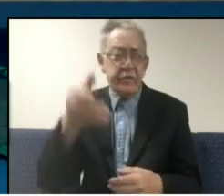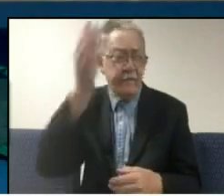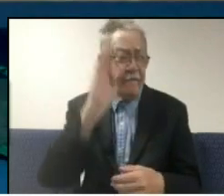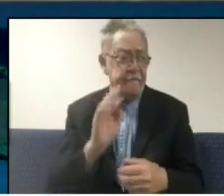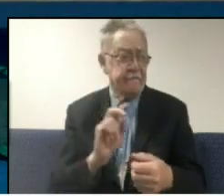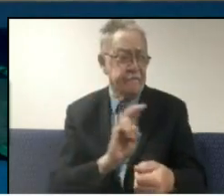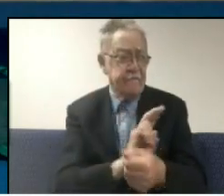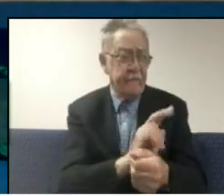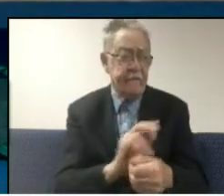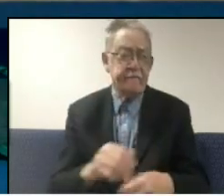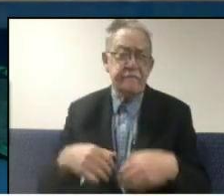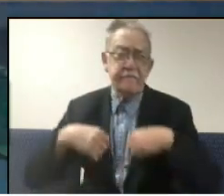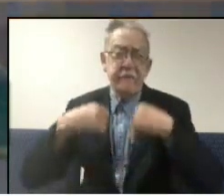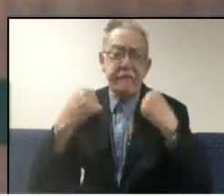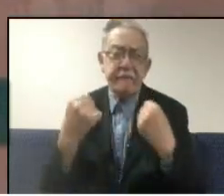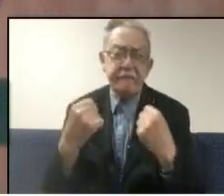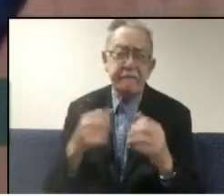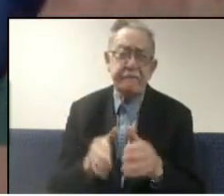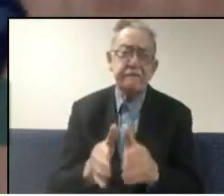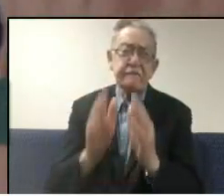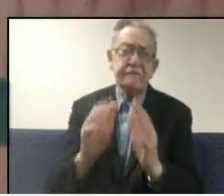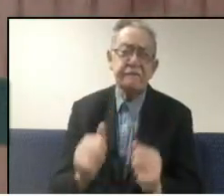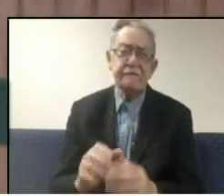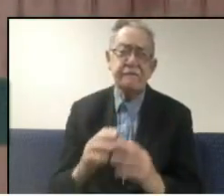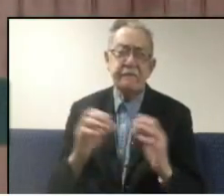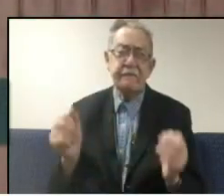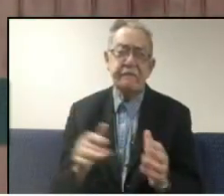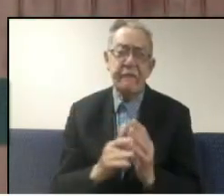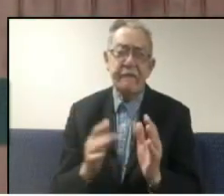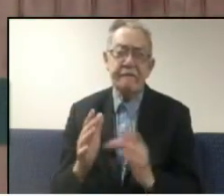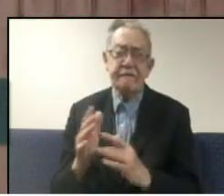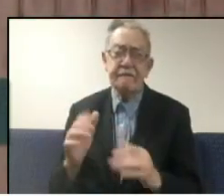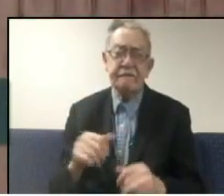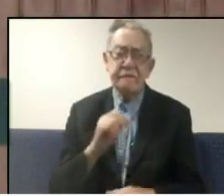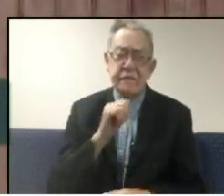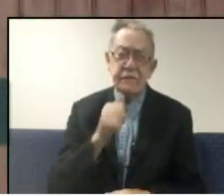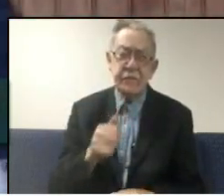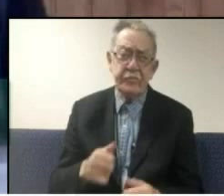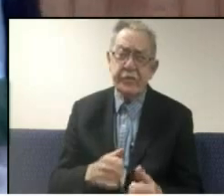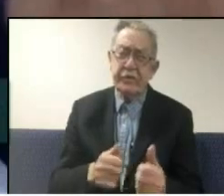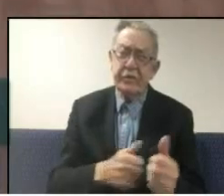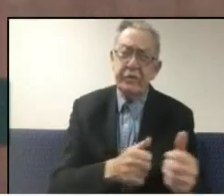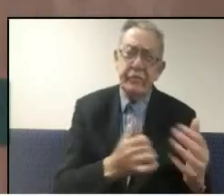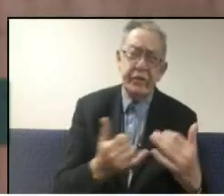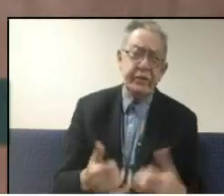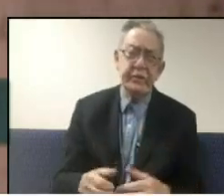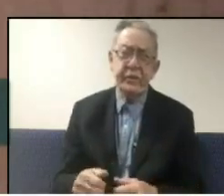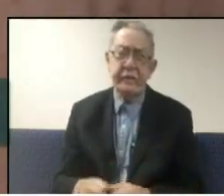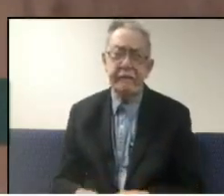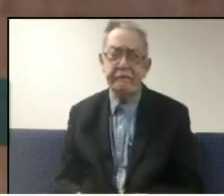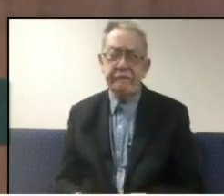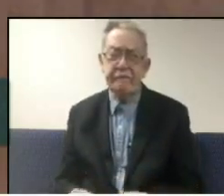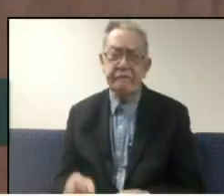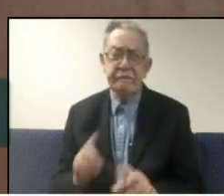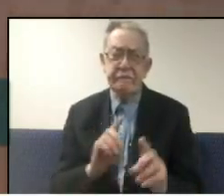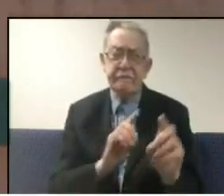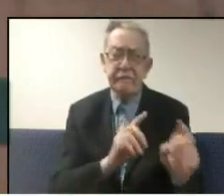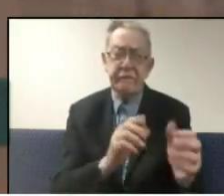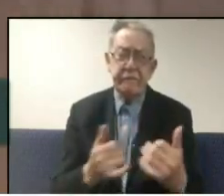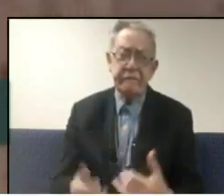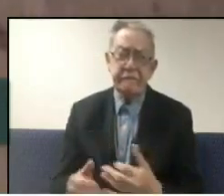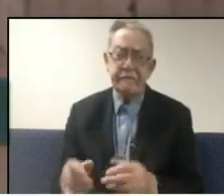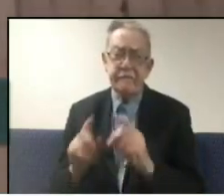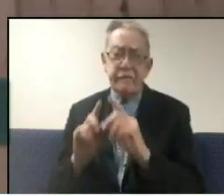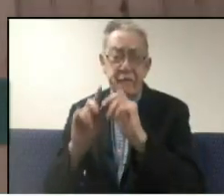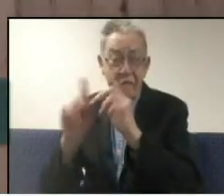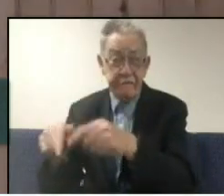a powerful way, so much so that Jesus said, you don't need to follow me right now. You don't need to be discipled by me right now. What you need to